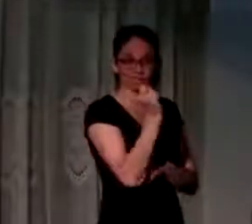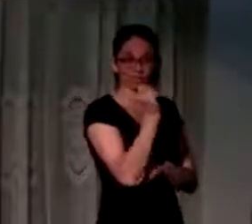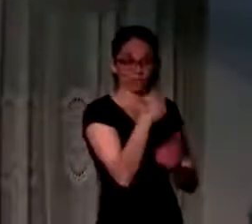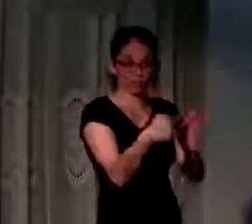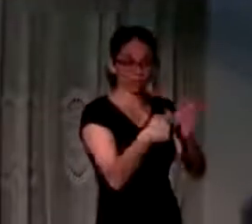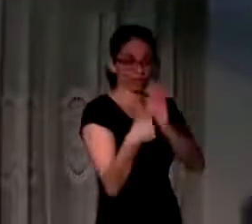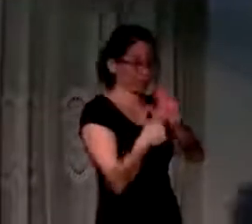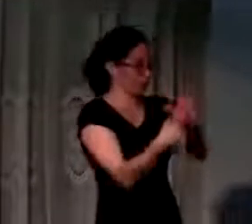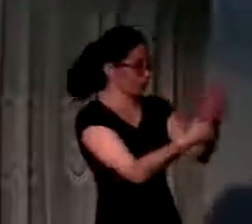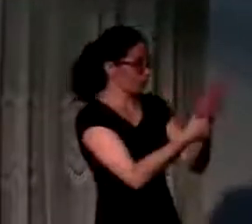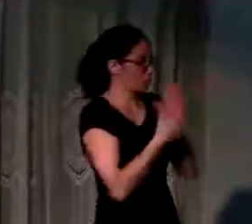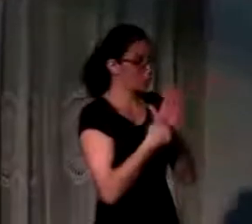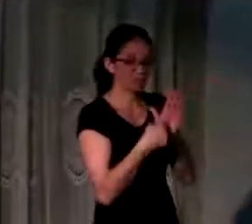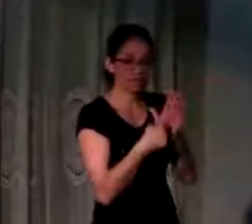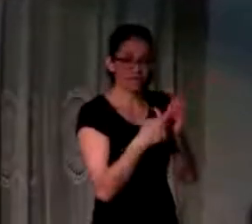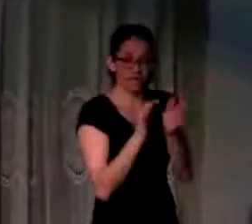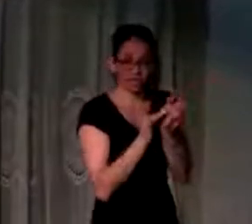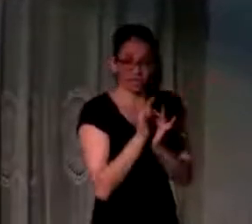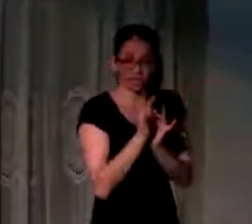It's true.